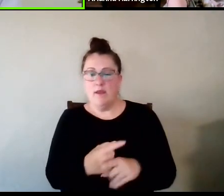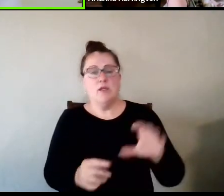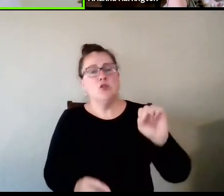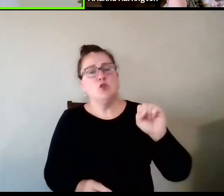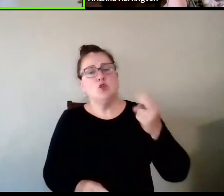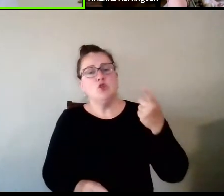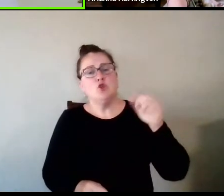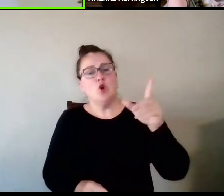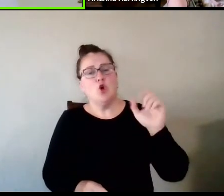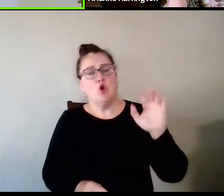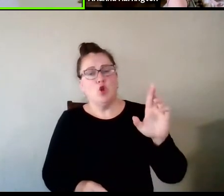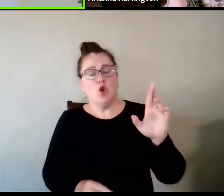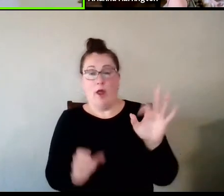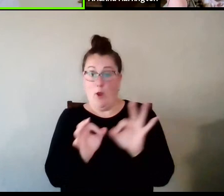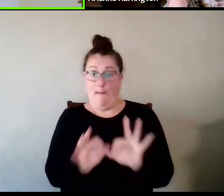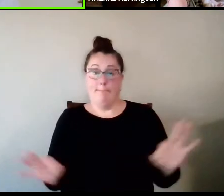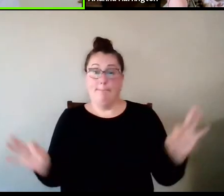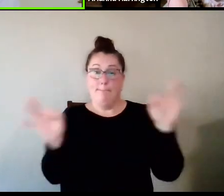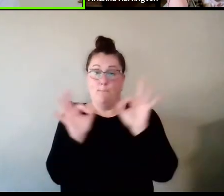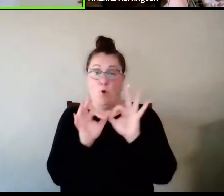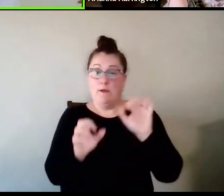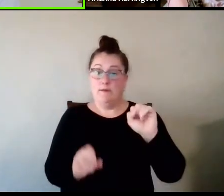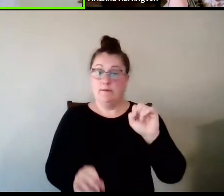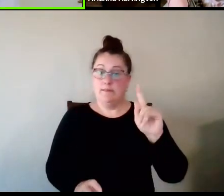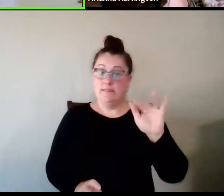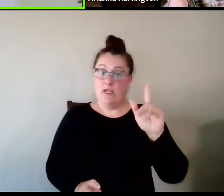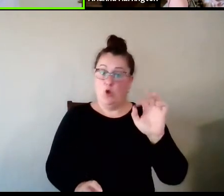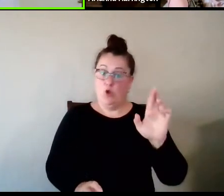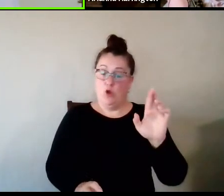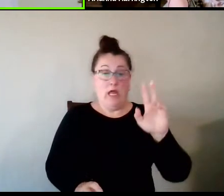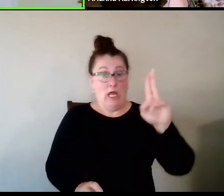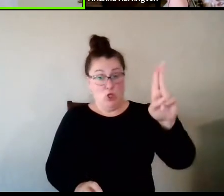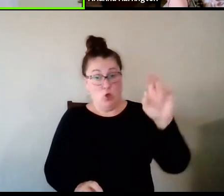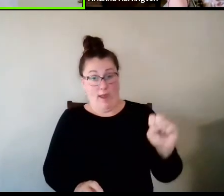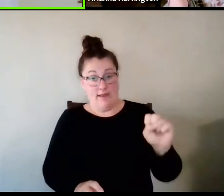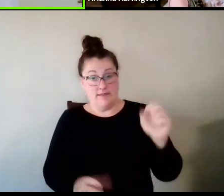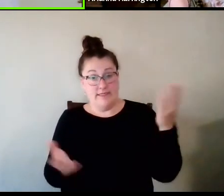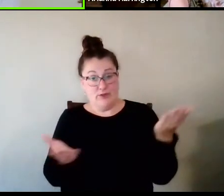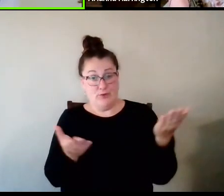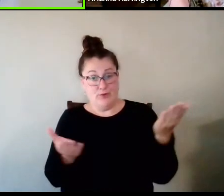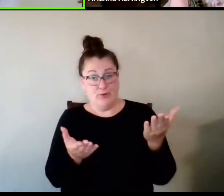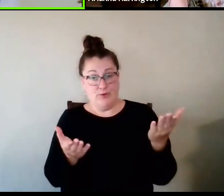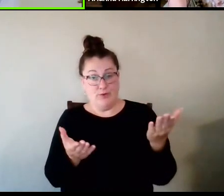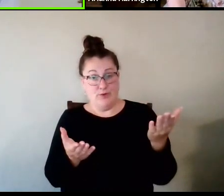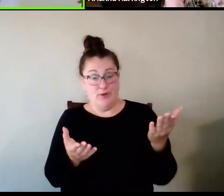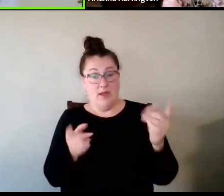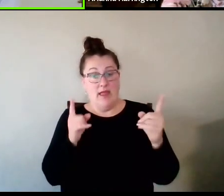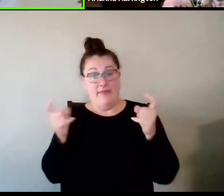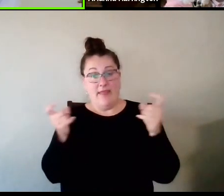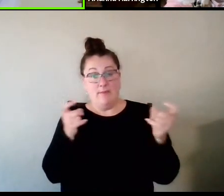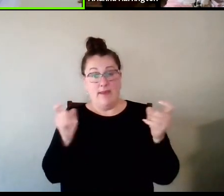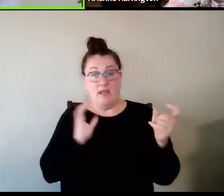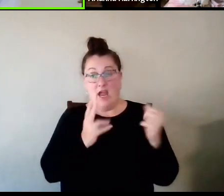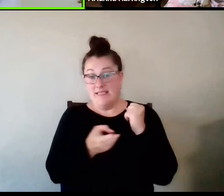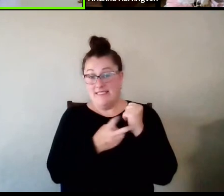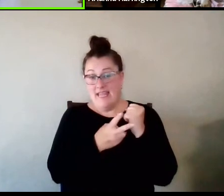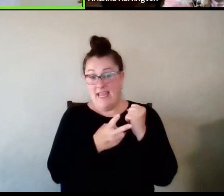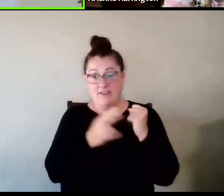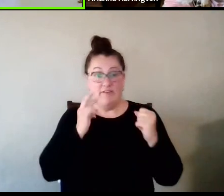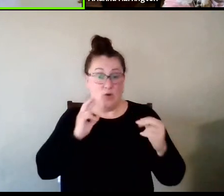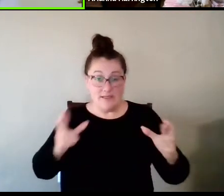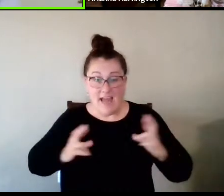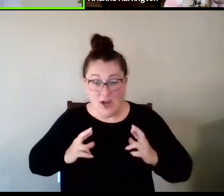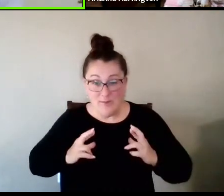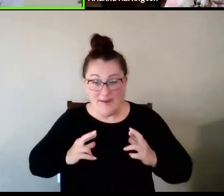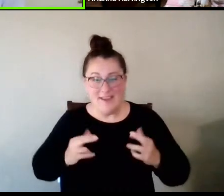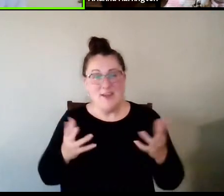are a very important stakeholder. You know, in the US, certainly, you know, they manage our savings for our retirement. So we want